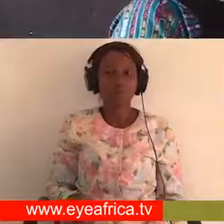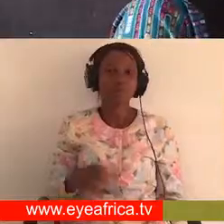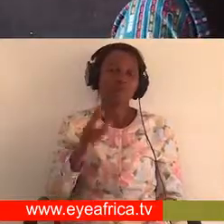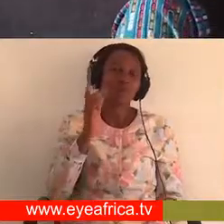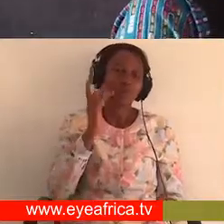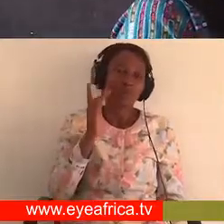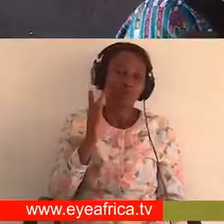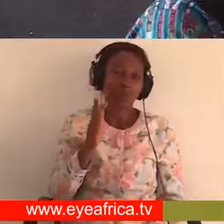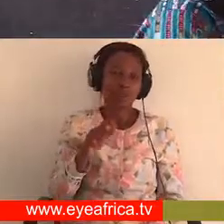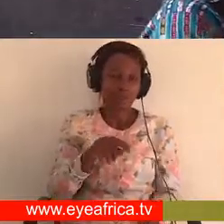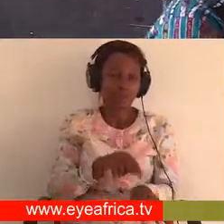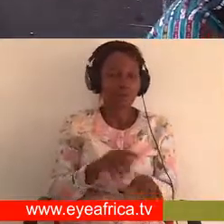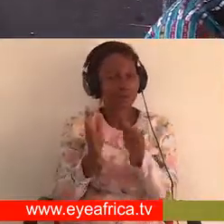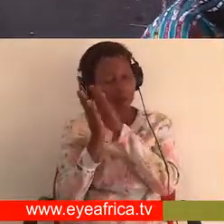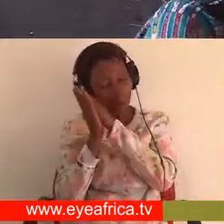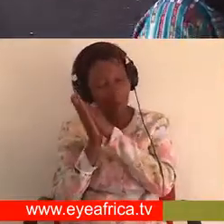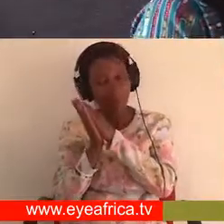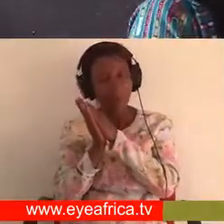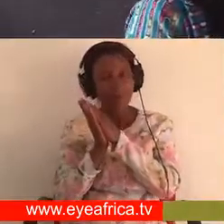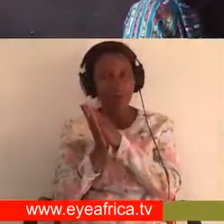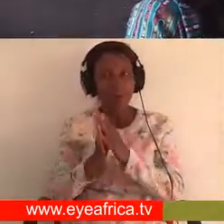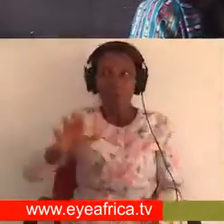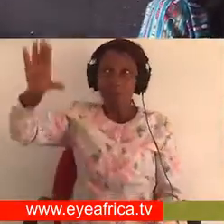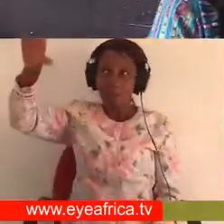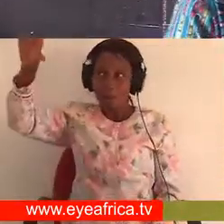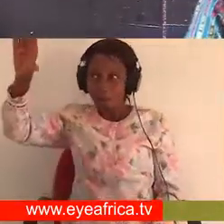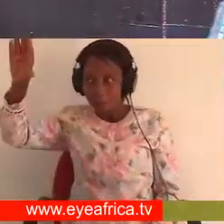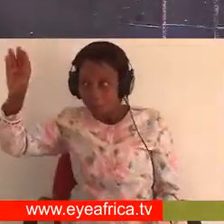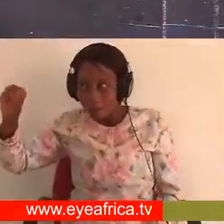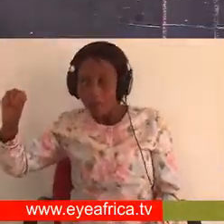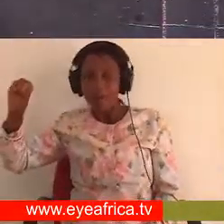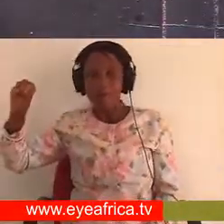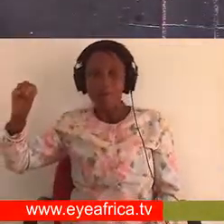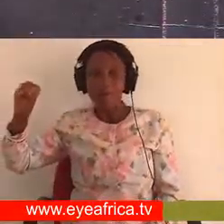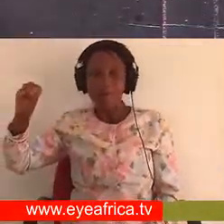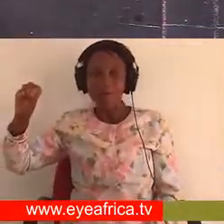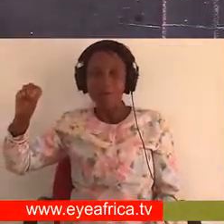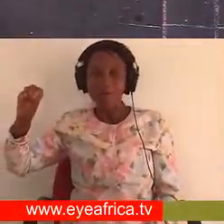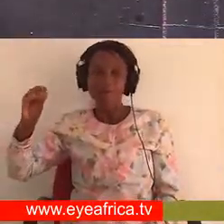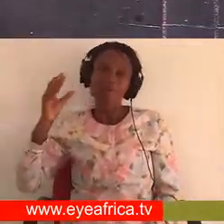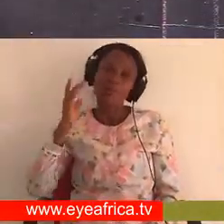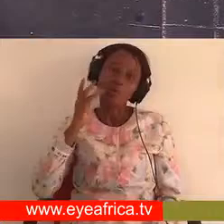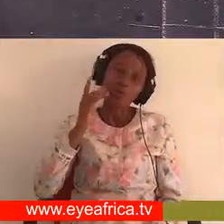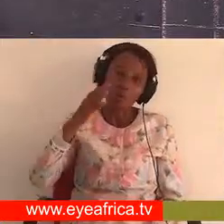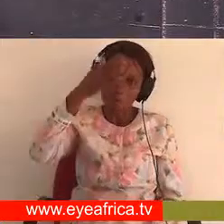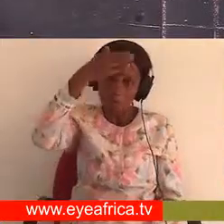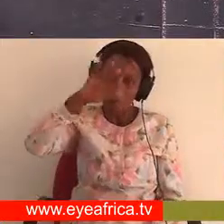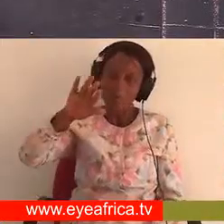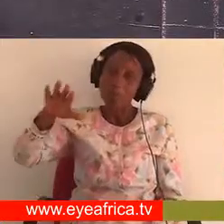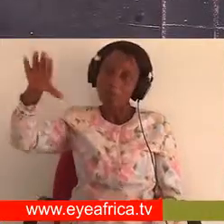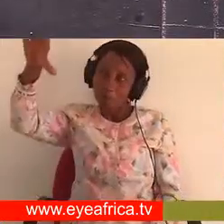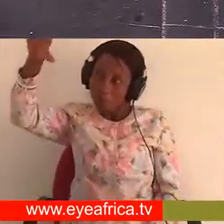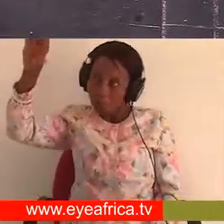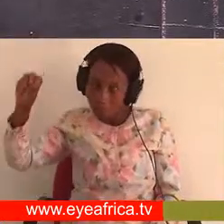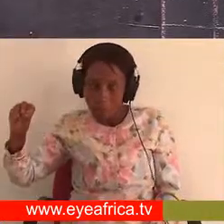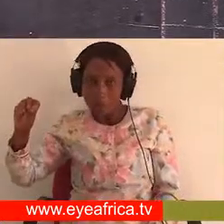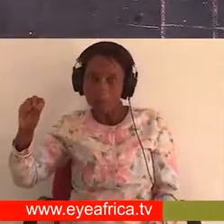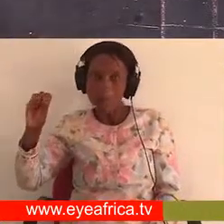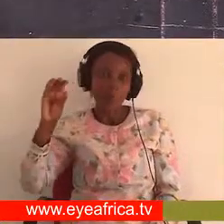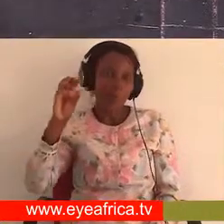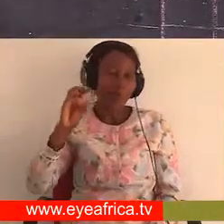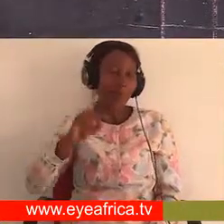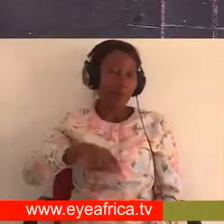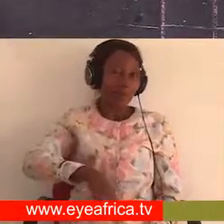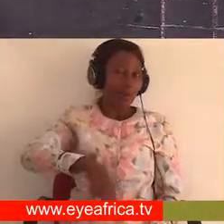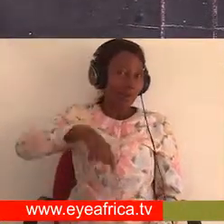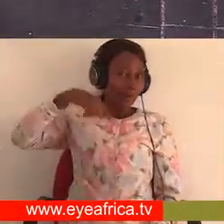When he's going to bed, he switches it off again. When you off the light, what do you